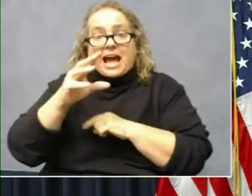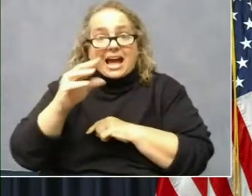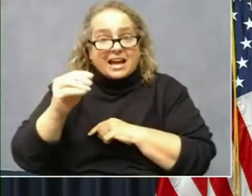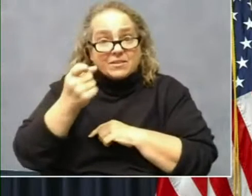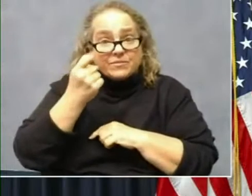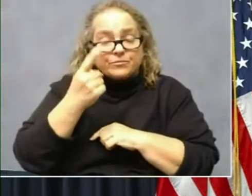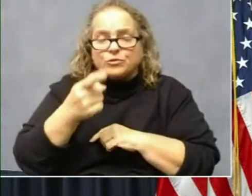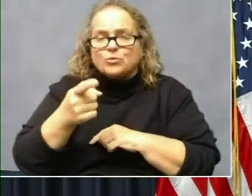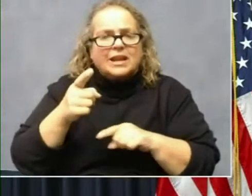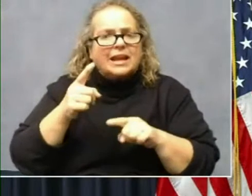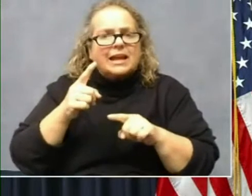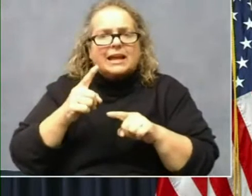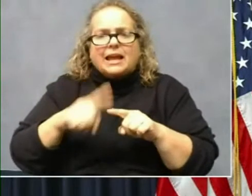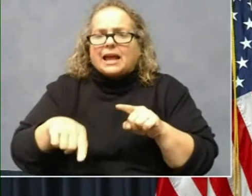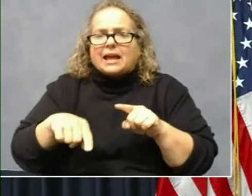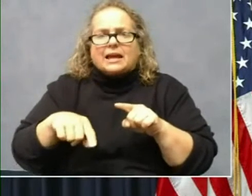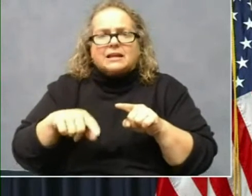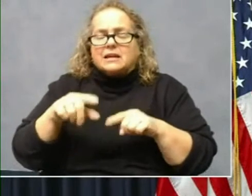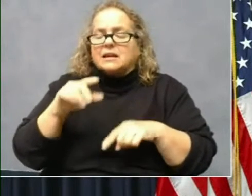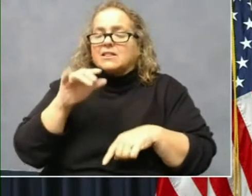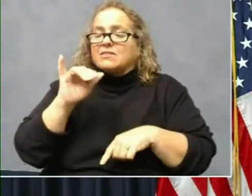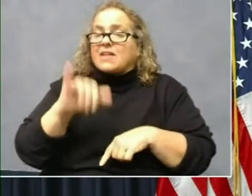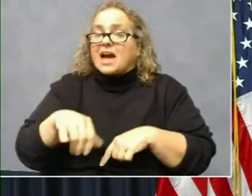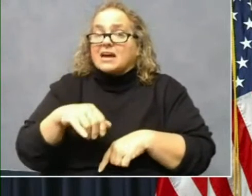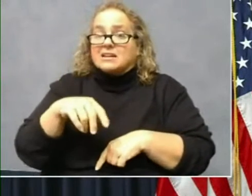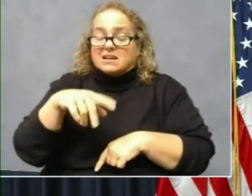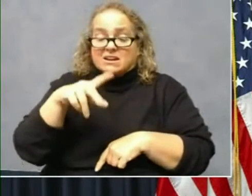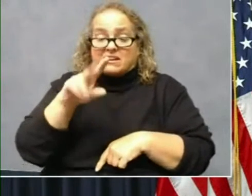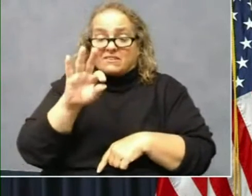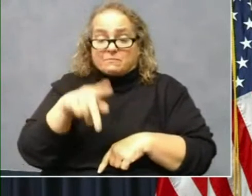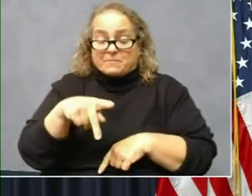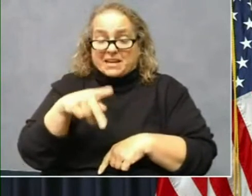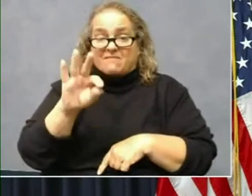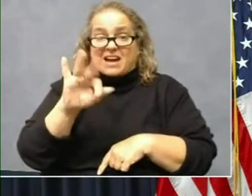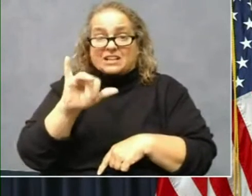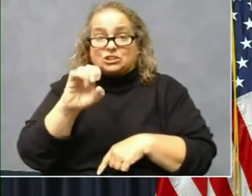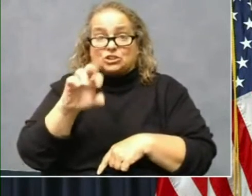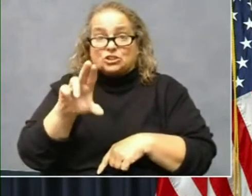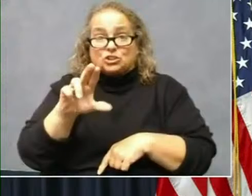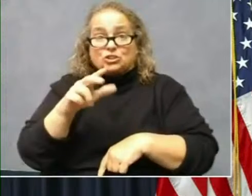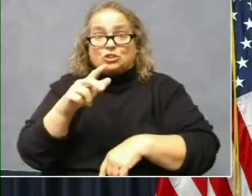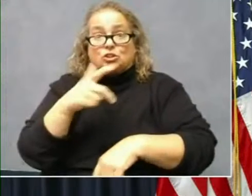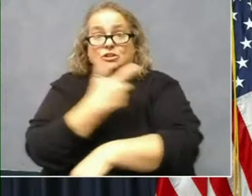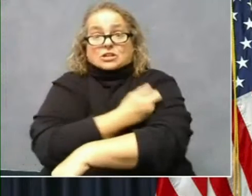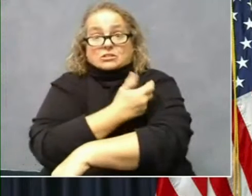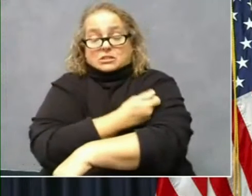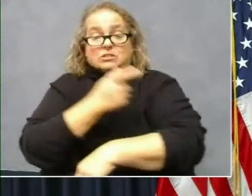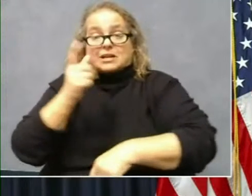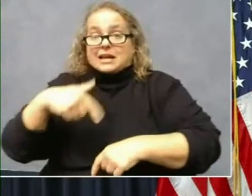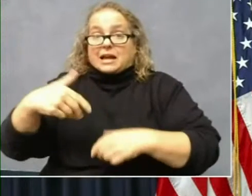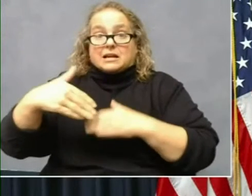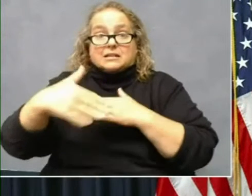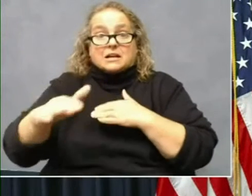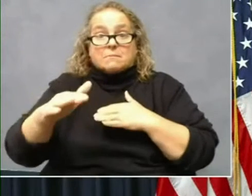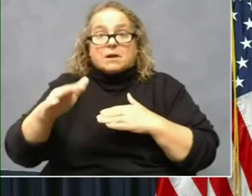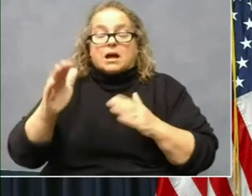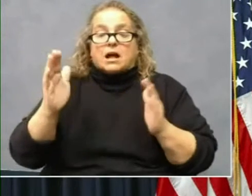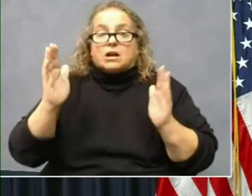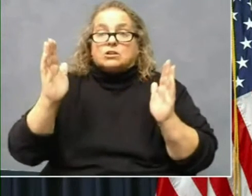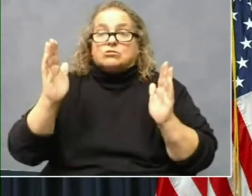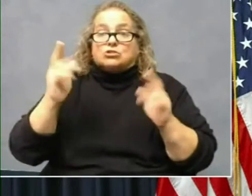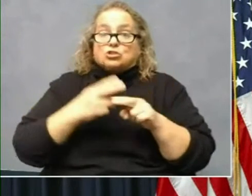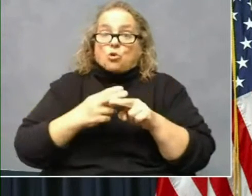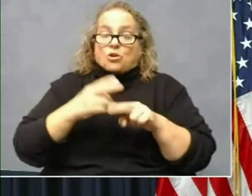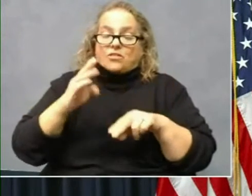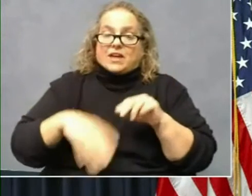of shipping into orders smaller than 960. So all of a sudden, we have a whole lot of hospitals and groups out